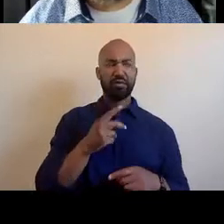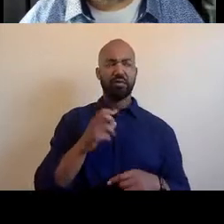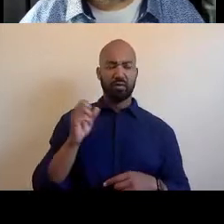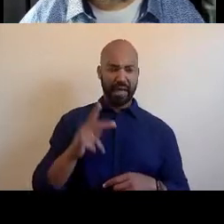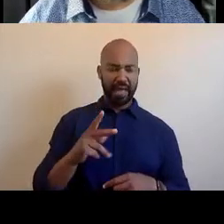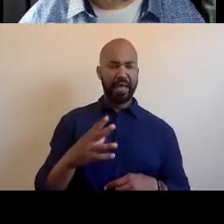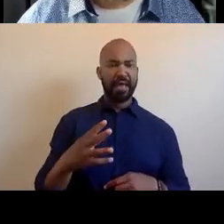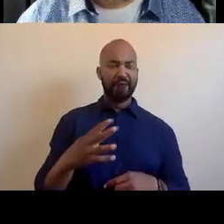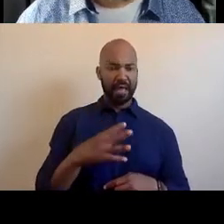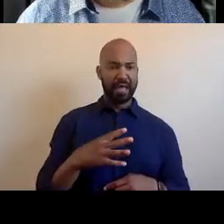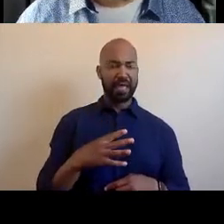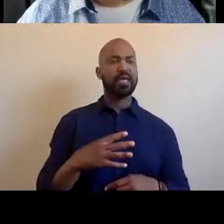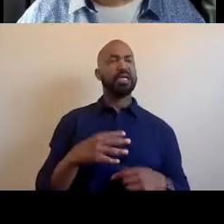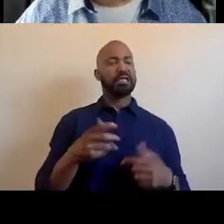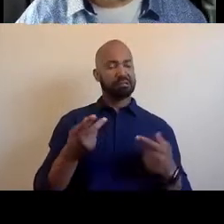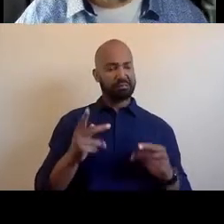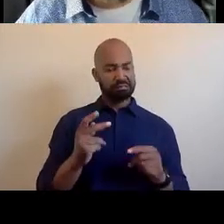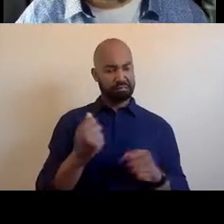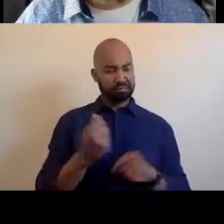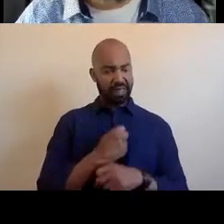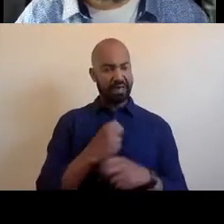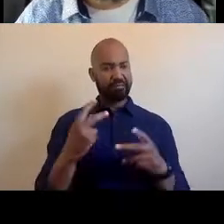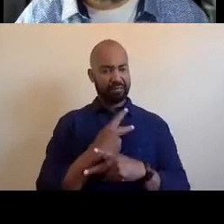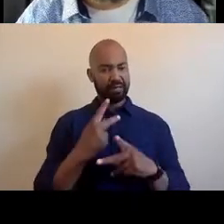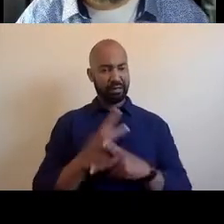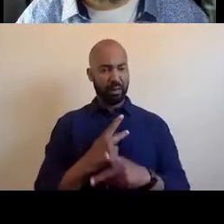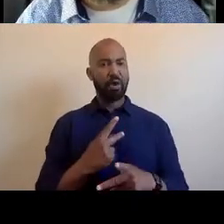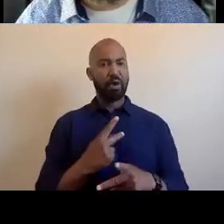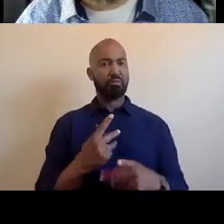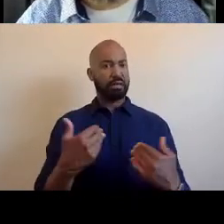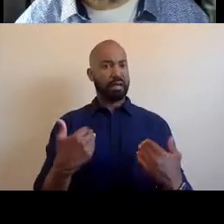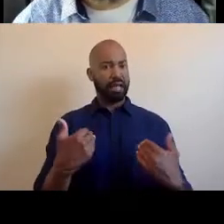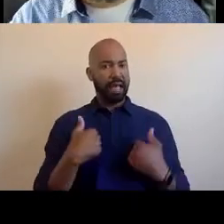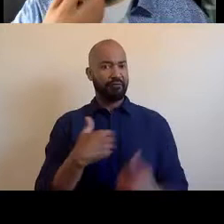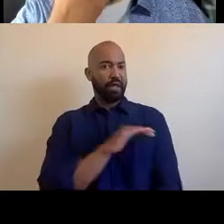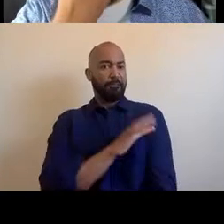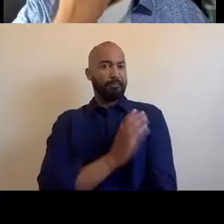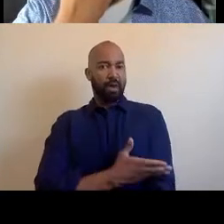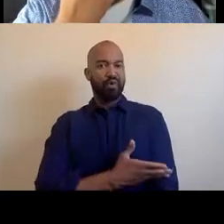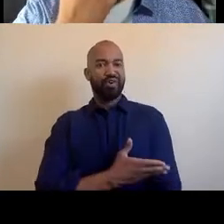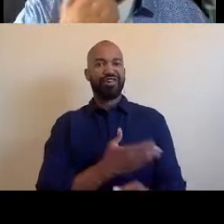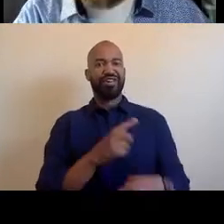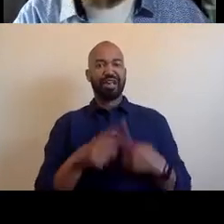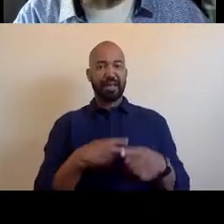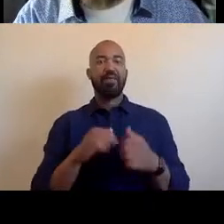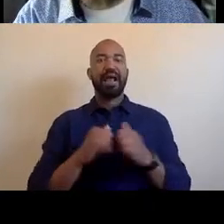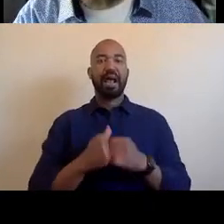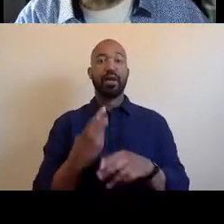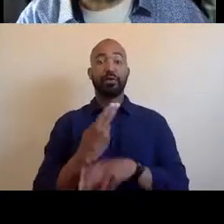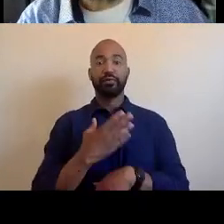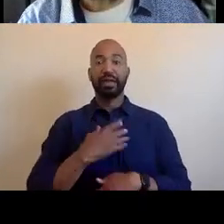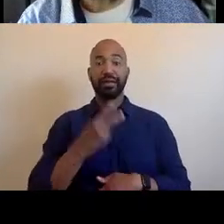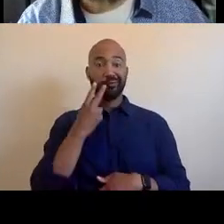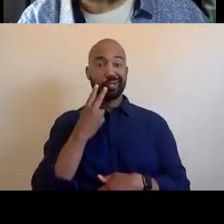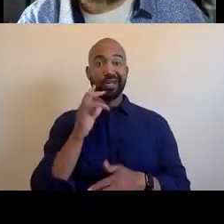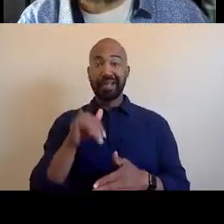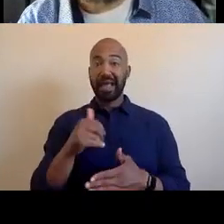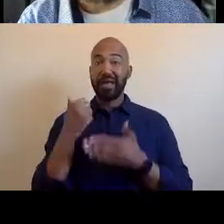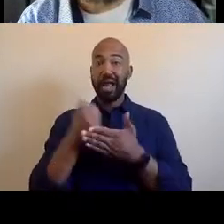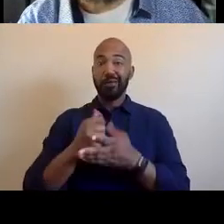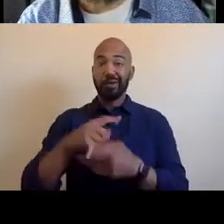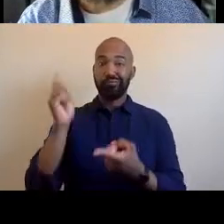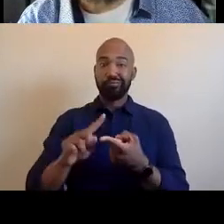And that in itself can empower you to cut back on the number of cigarettes that you use. So that's something to